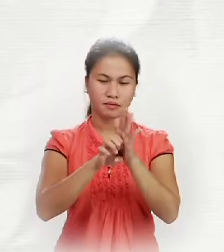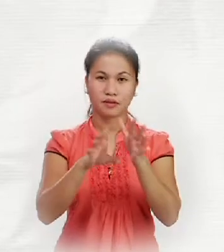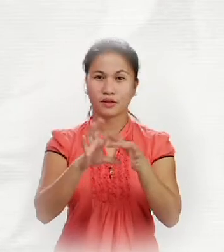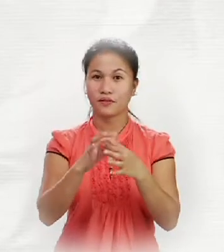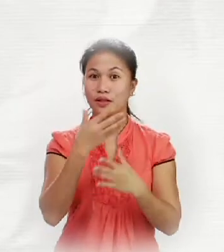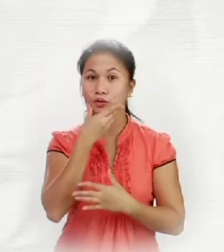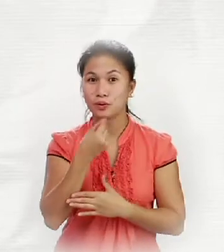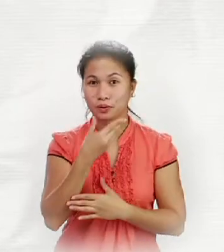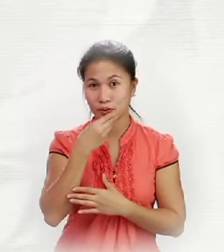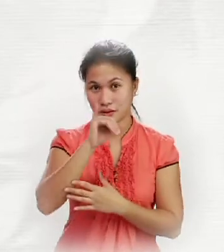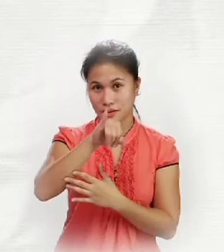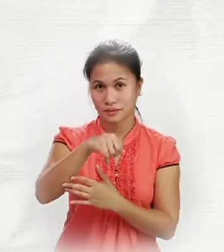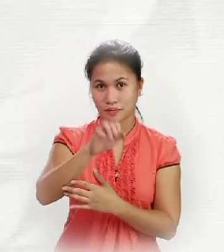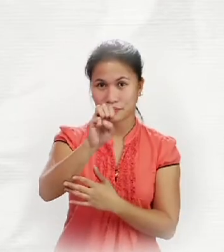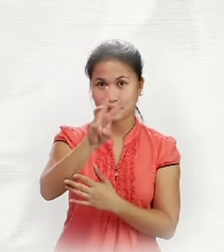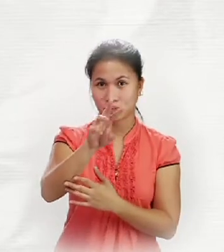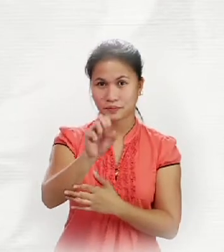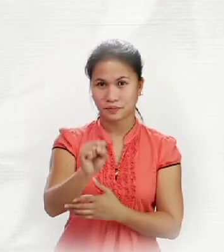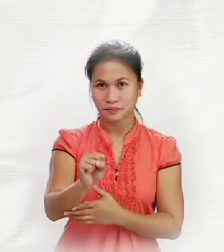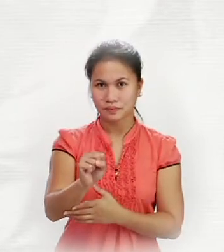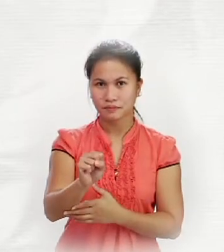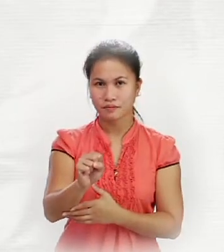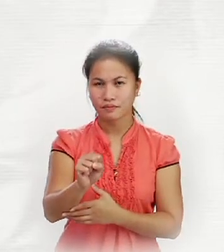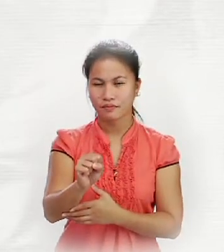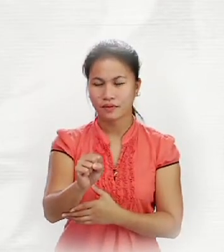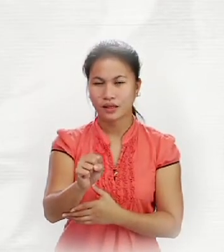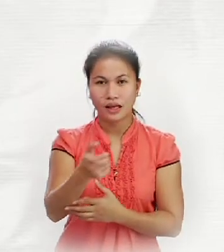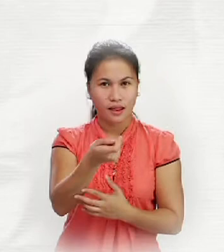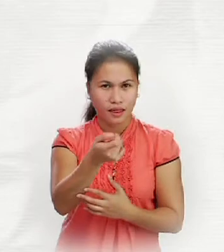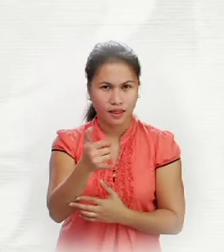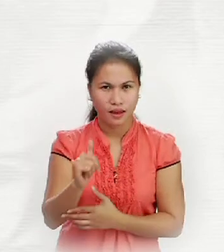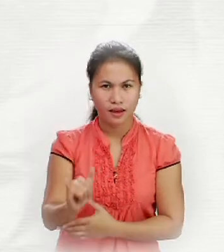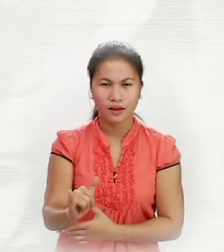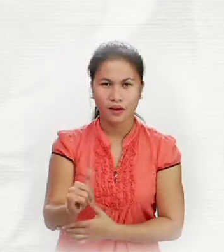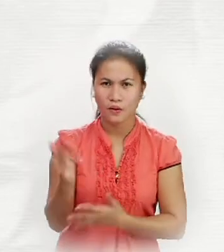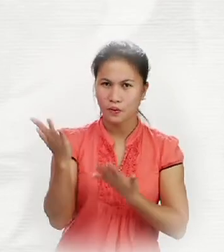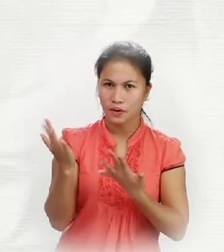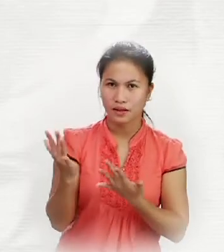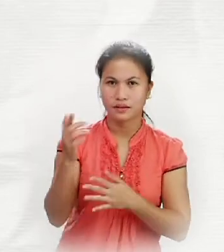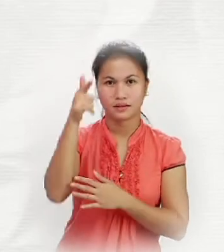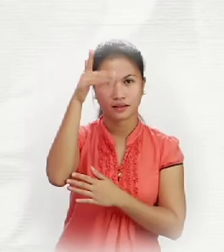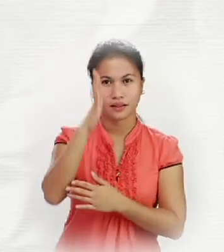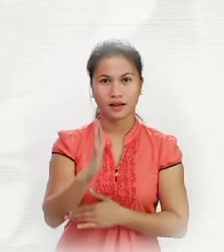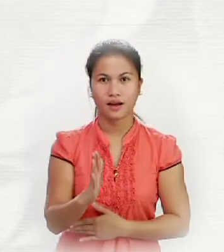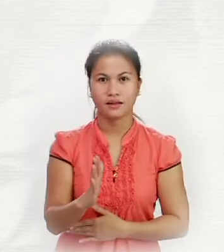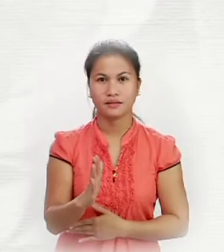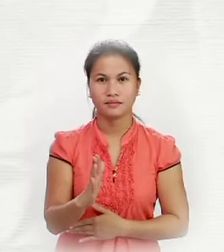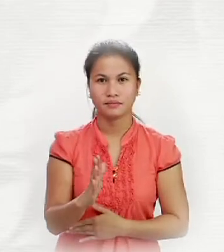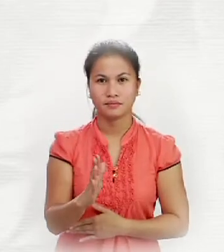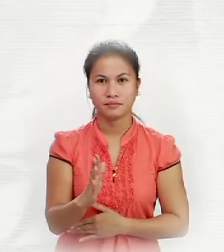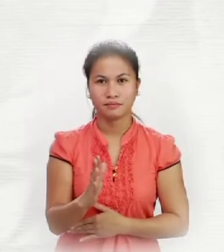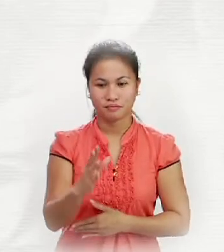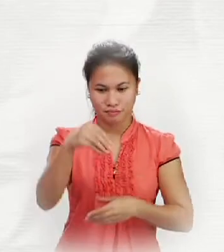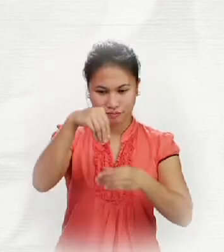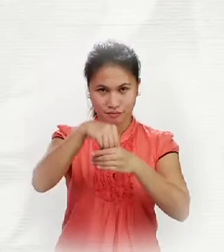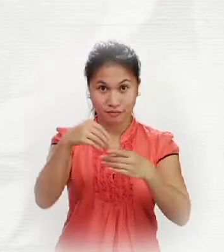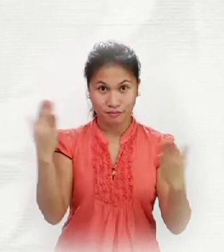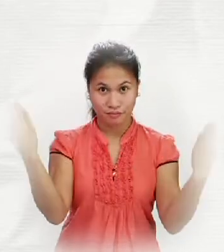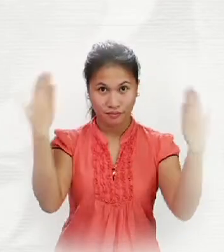Jews. They were awaiting God in this dark